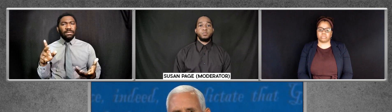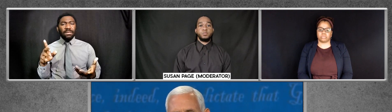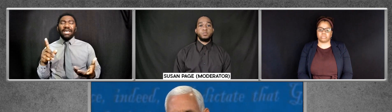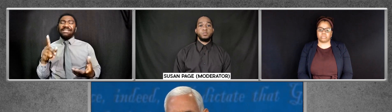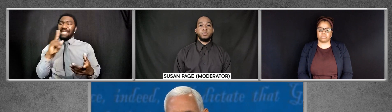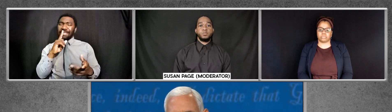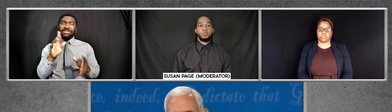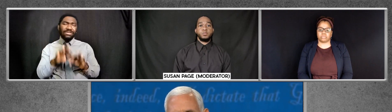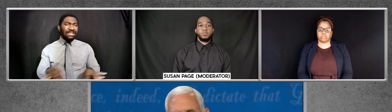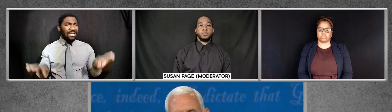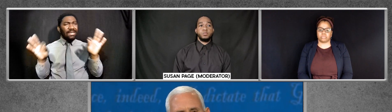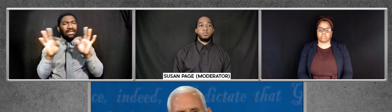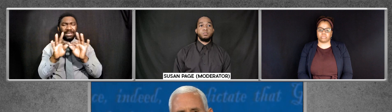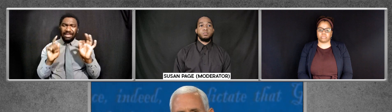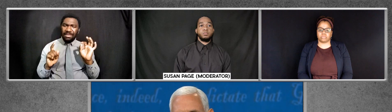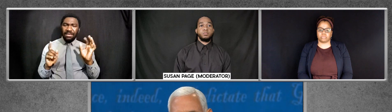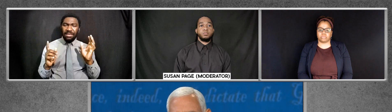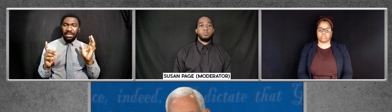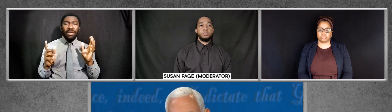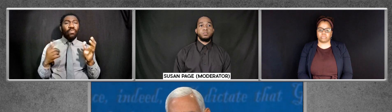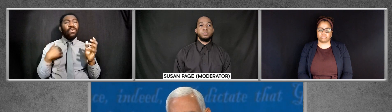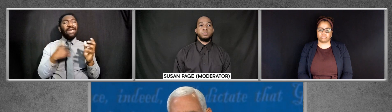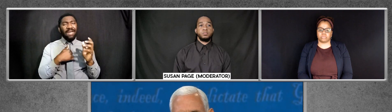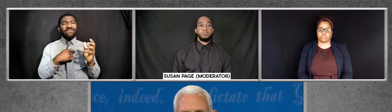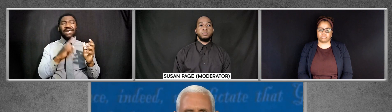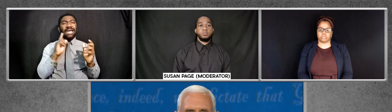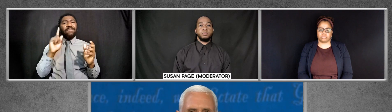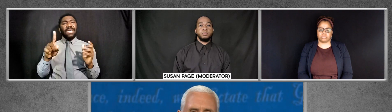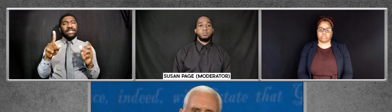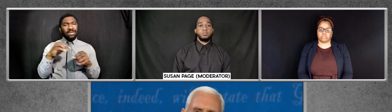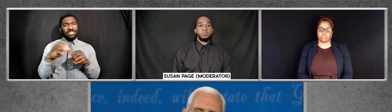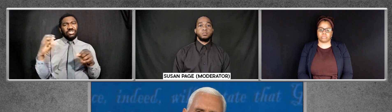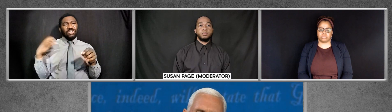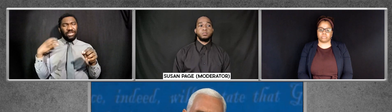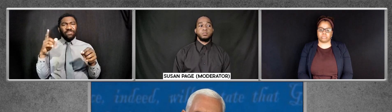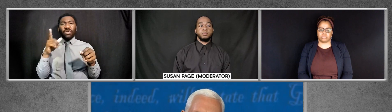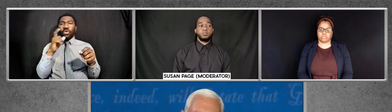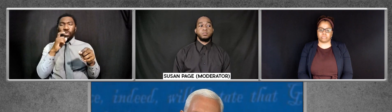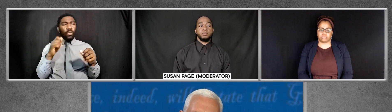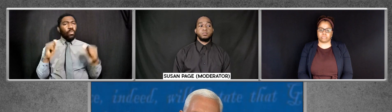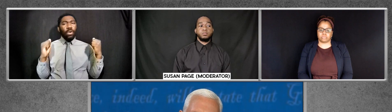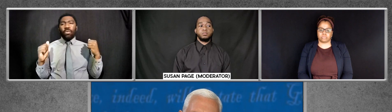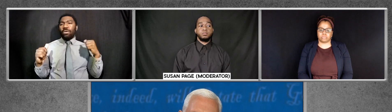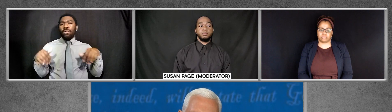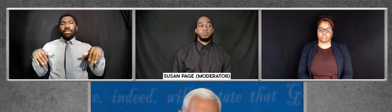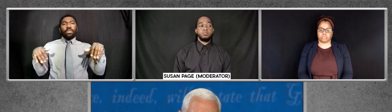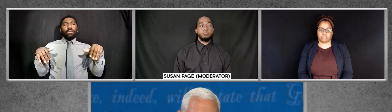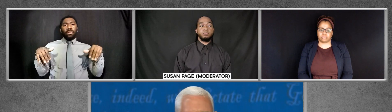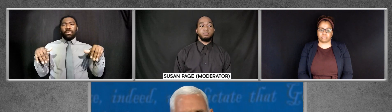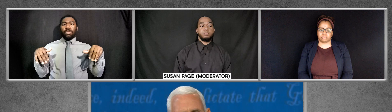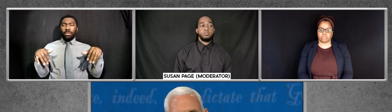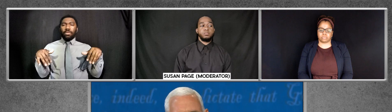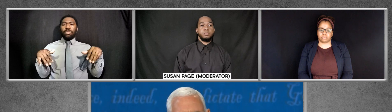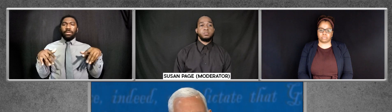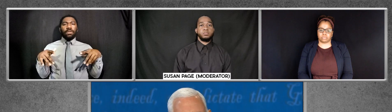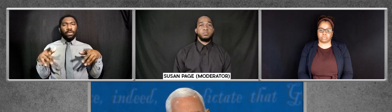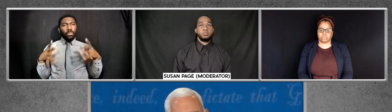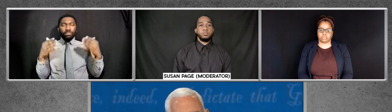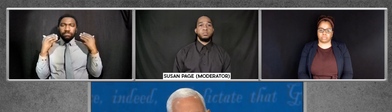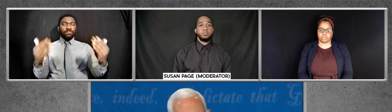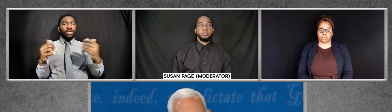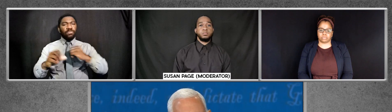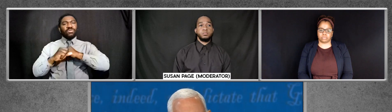hesitate to act to protect American lives and to protect American service members, and that's what you have in President Donald Trump. Now, with regard